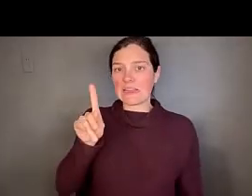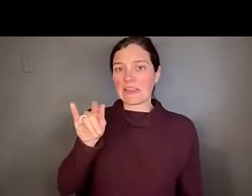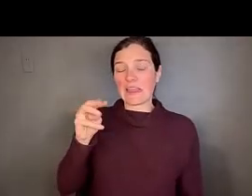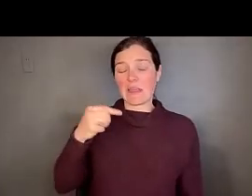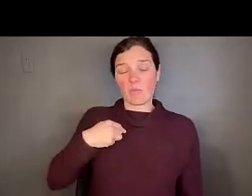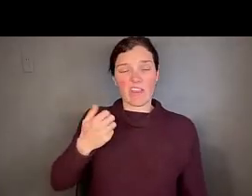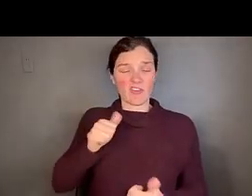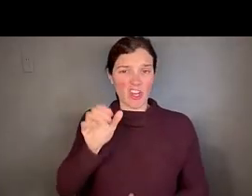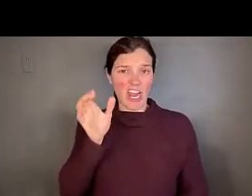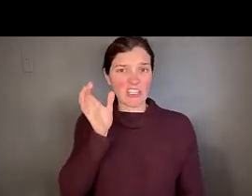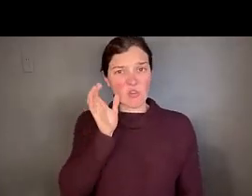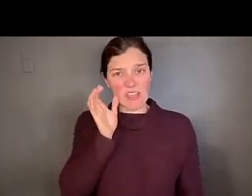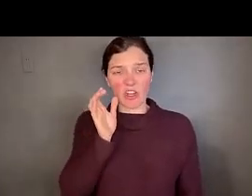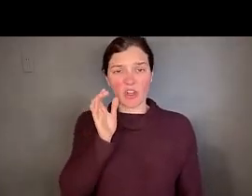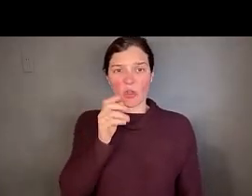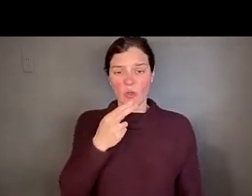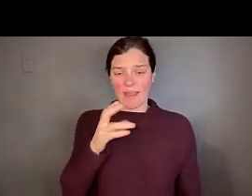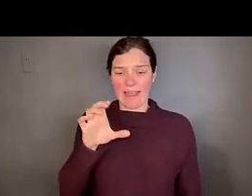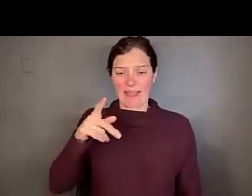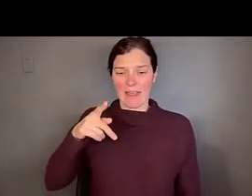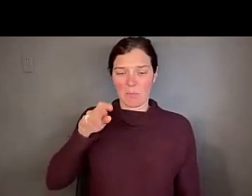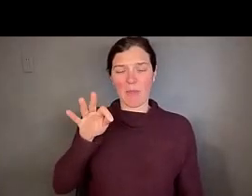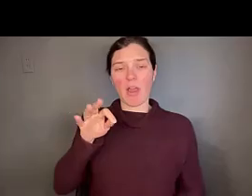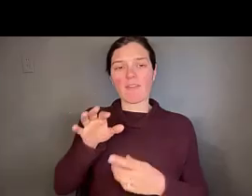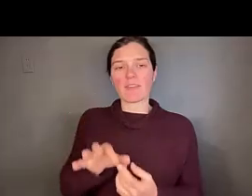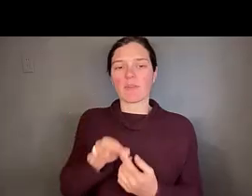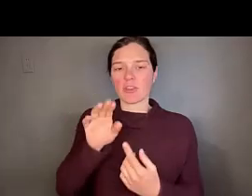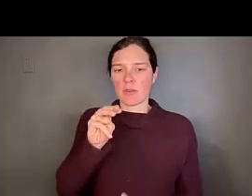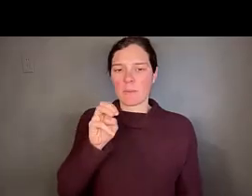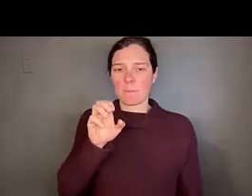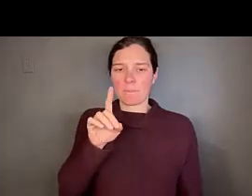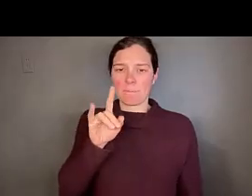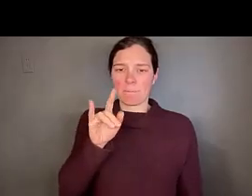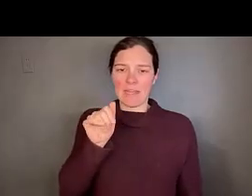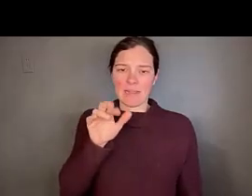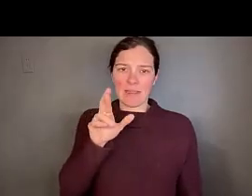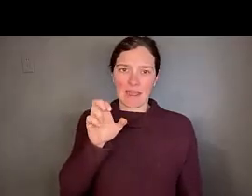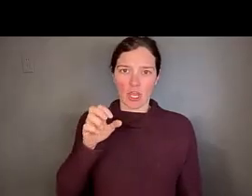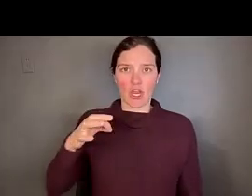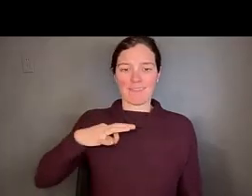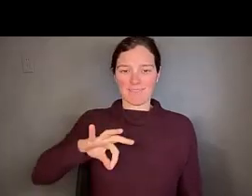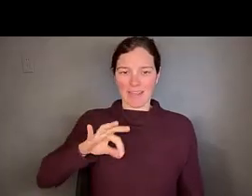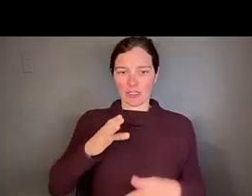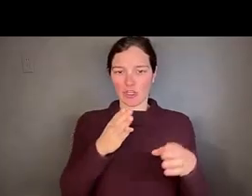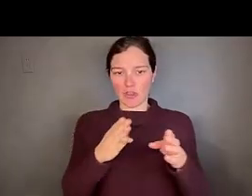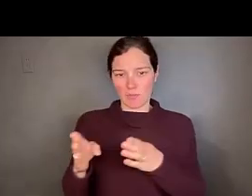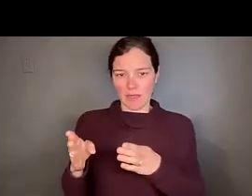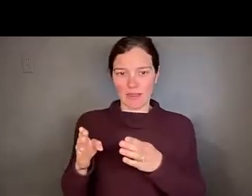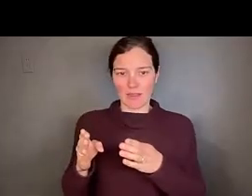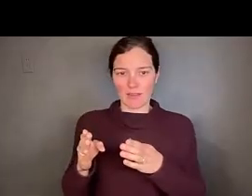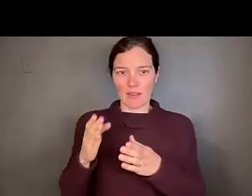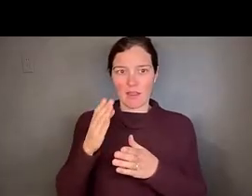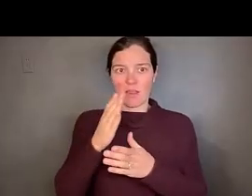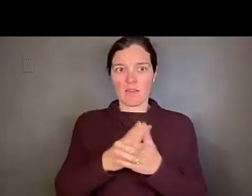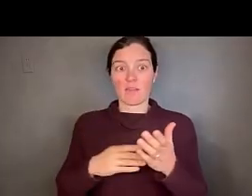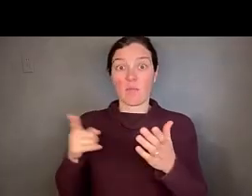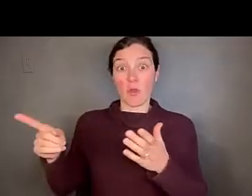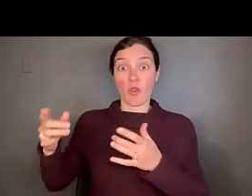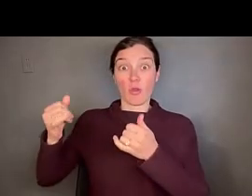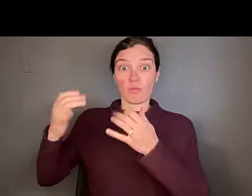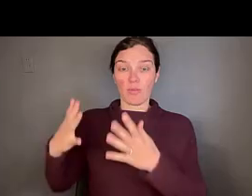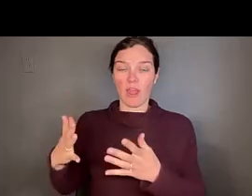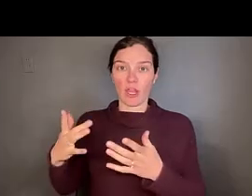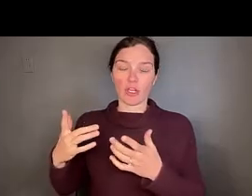HCPF, especially at the Medicare Advantage plans. Some of the MA players are so